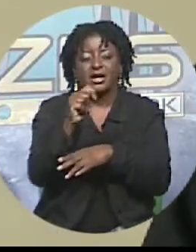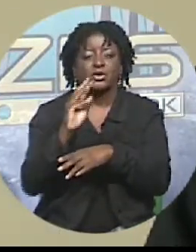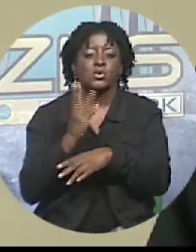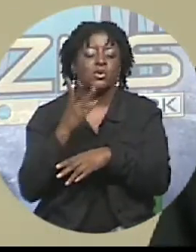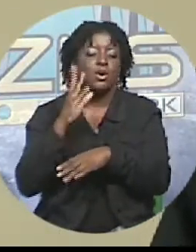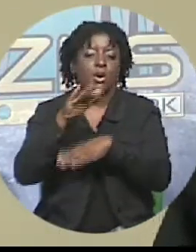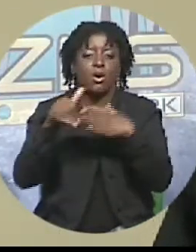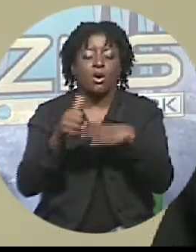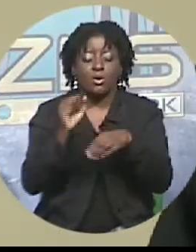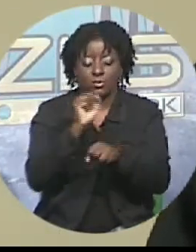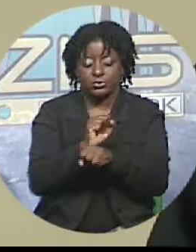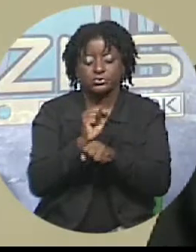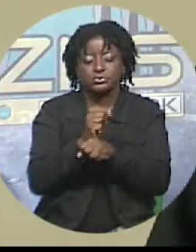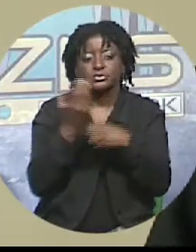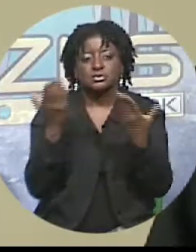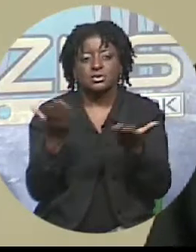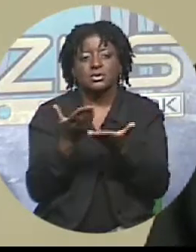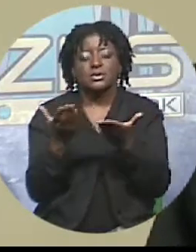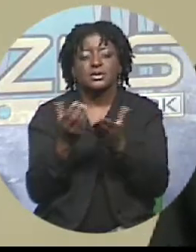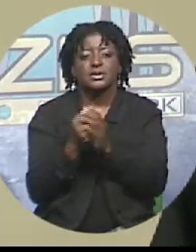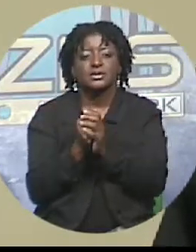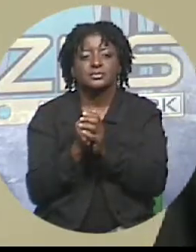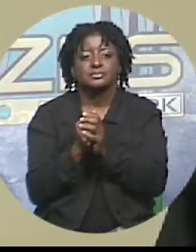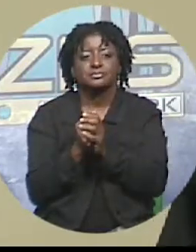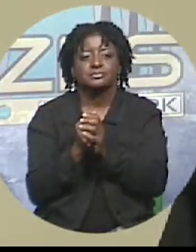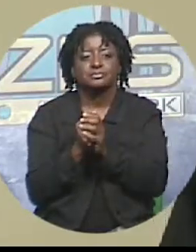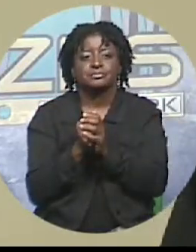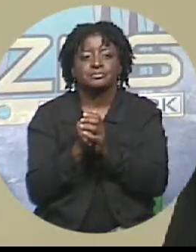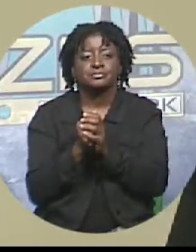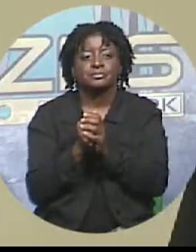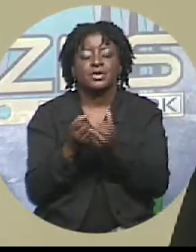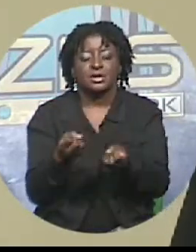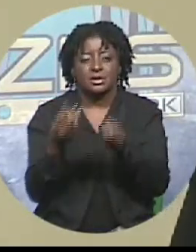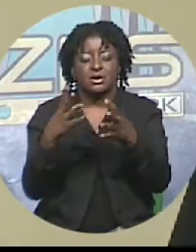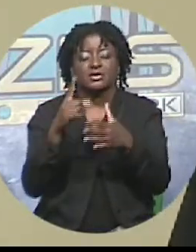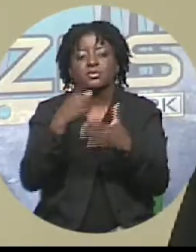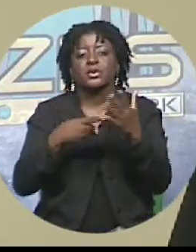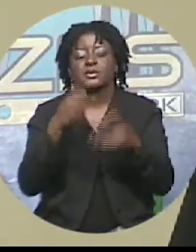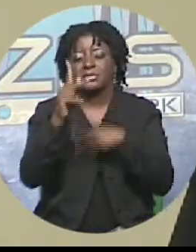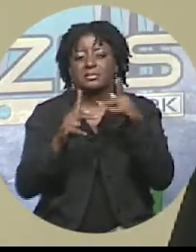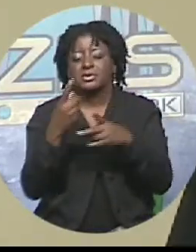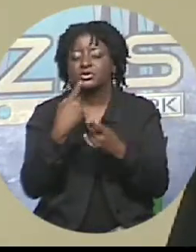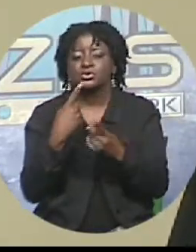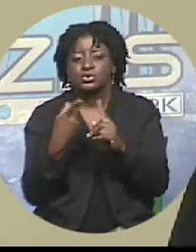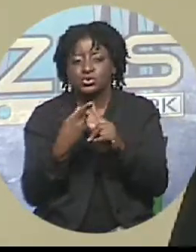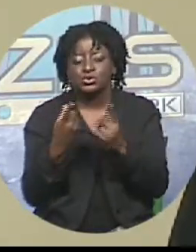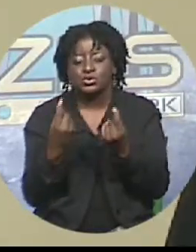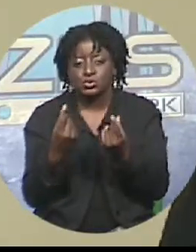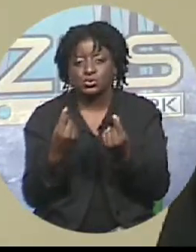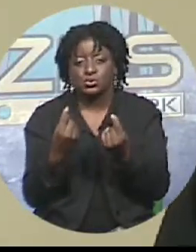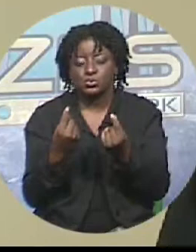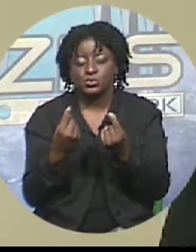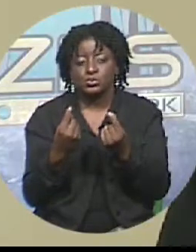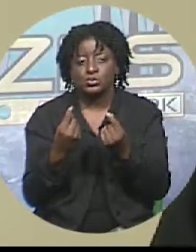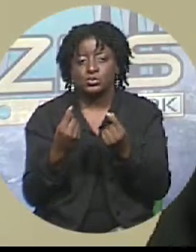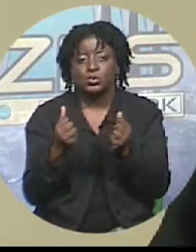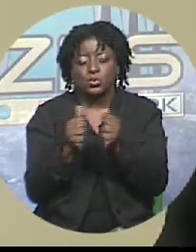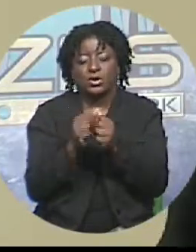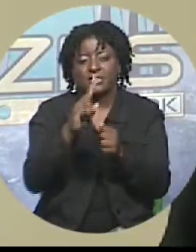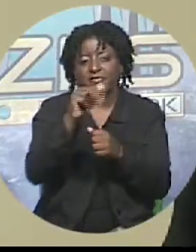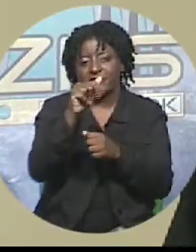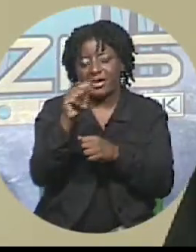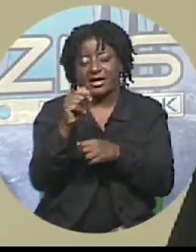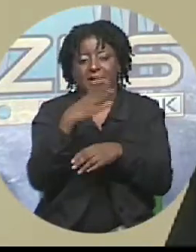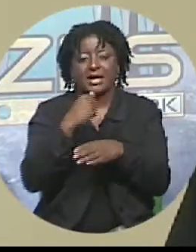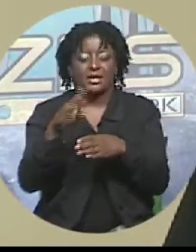Now, because a lot of what people do in relation to VAT and business licenses also